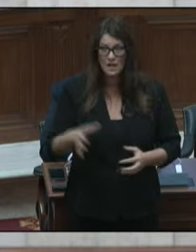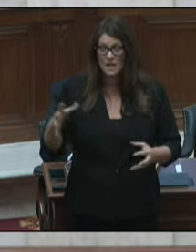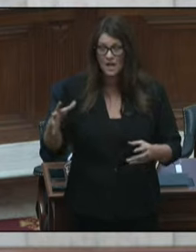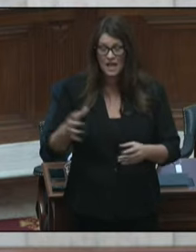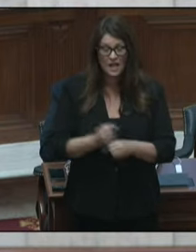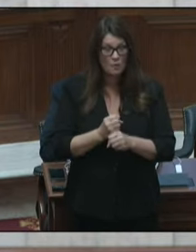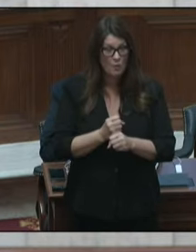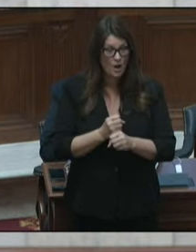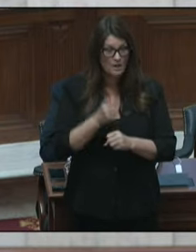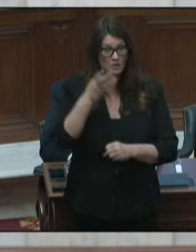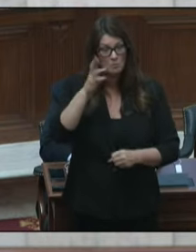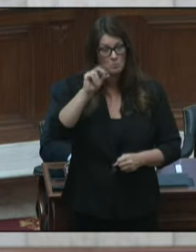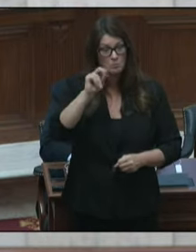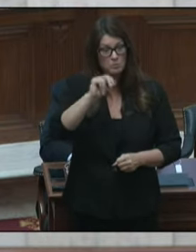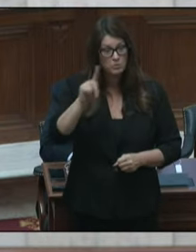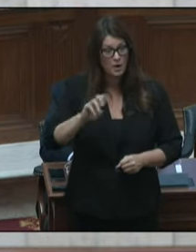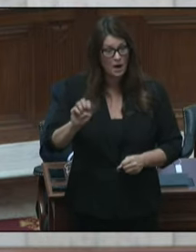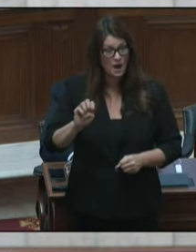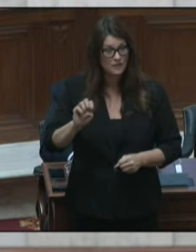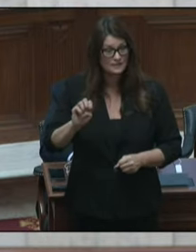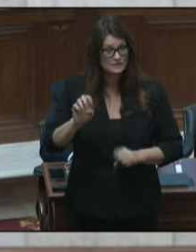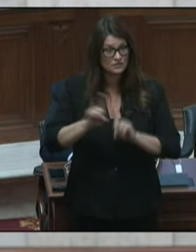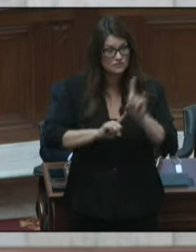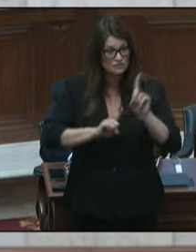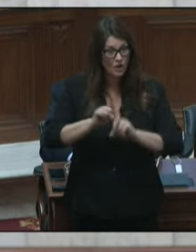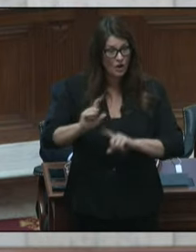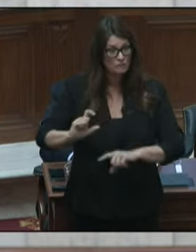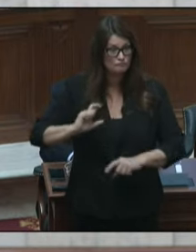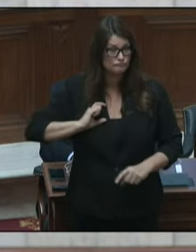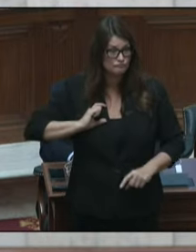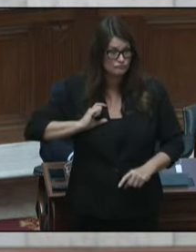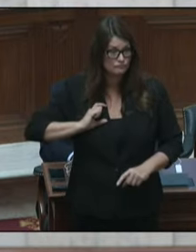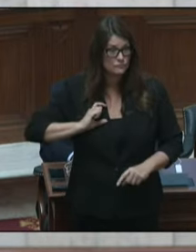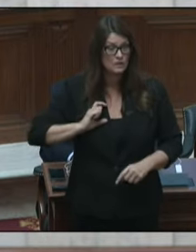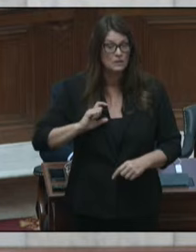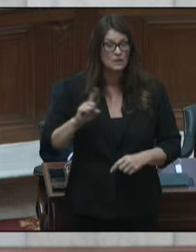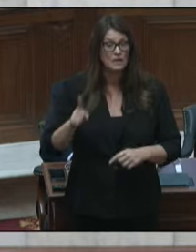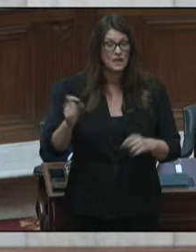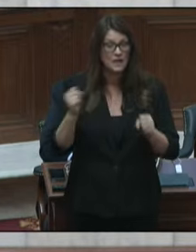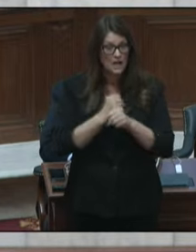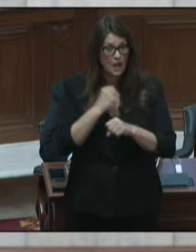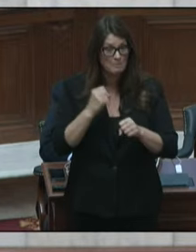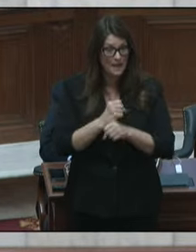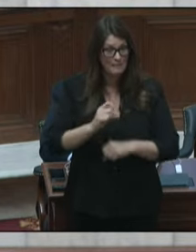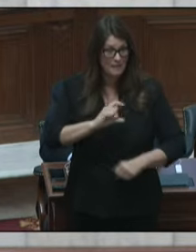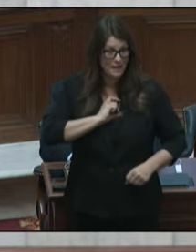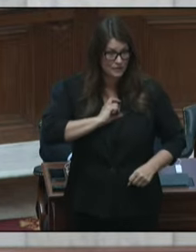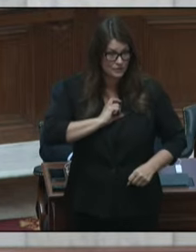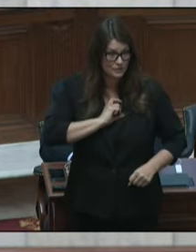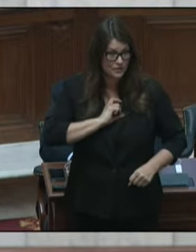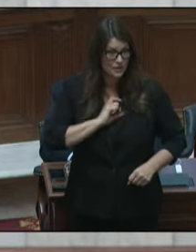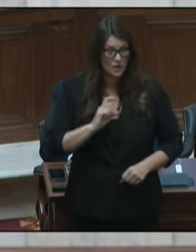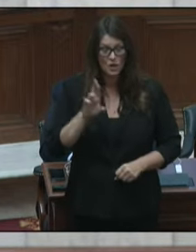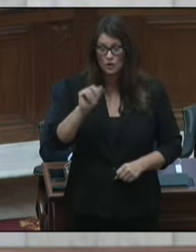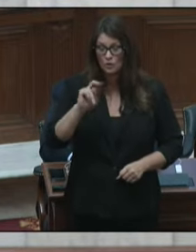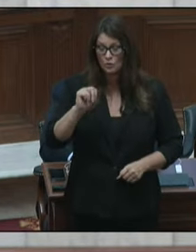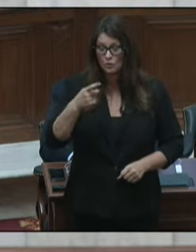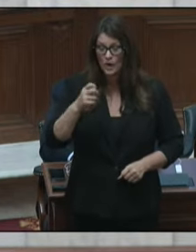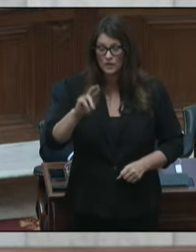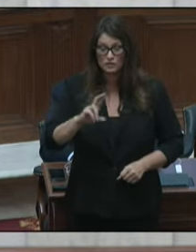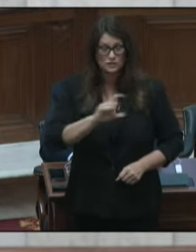Bronze Star, or was awarded the Bronze Star, the Combat Action Badge, the Ranger